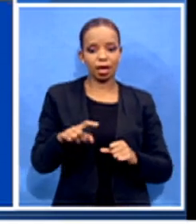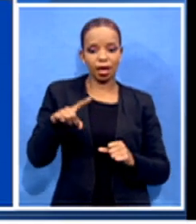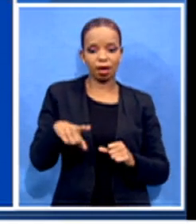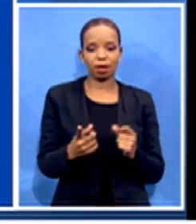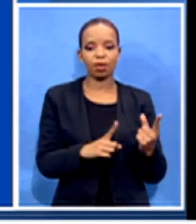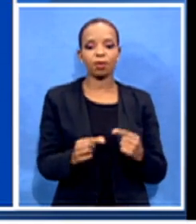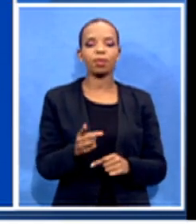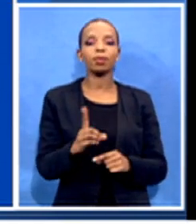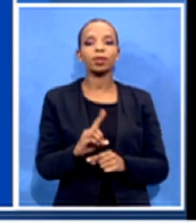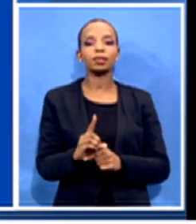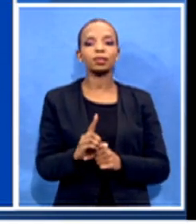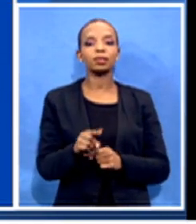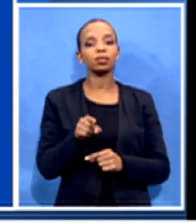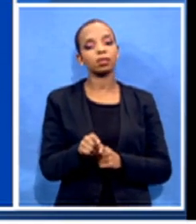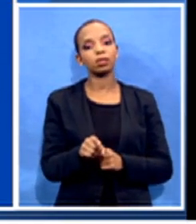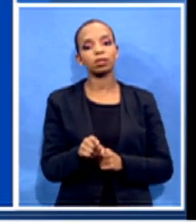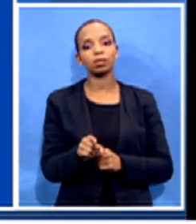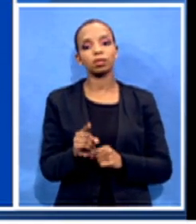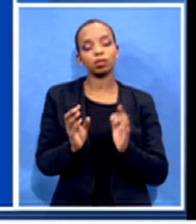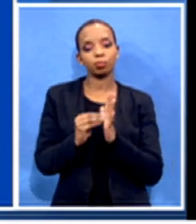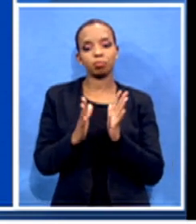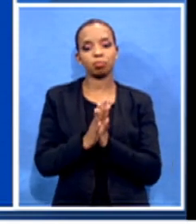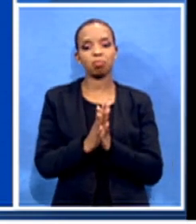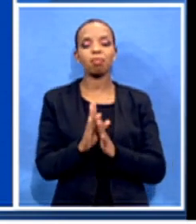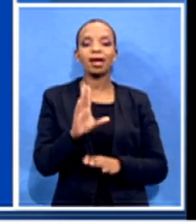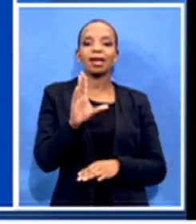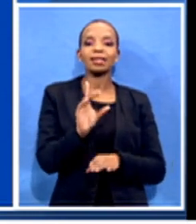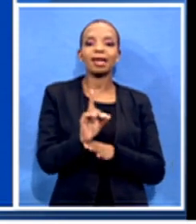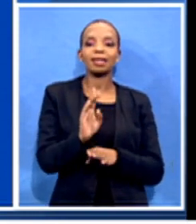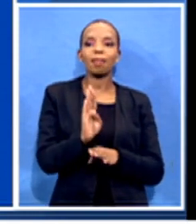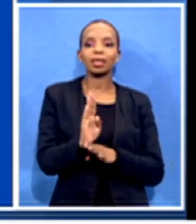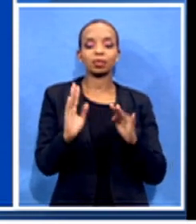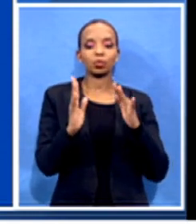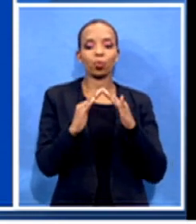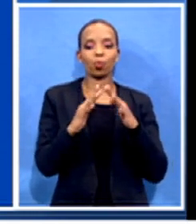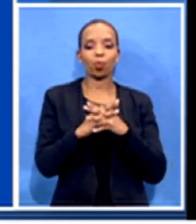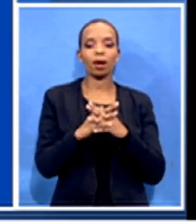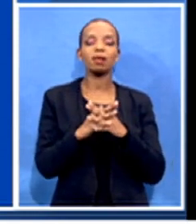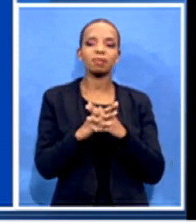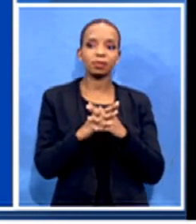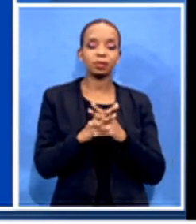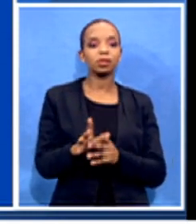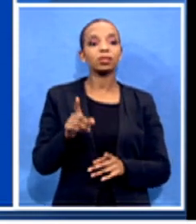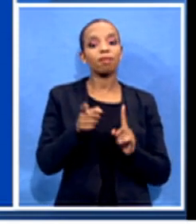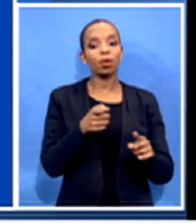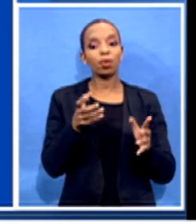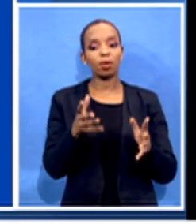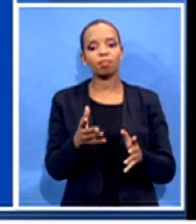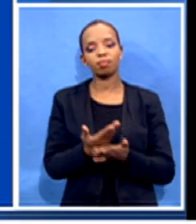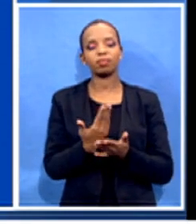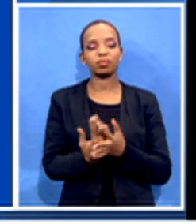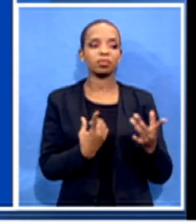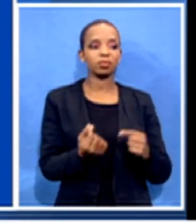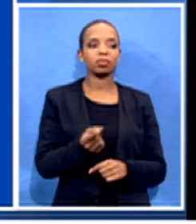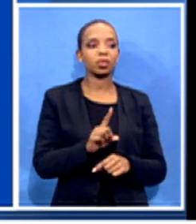certain database warehouse. From that database warehouse, we'll then be able to have it